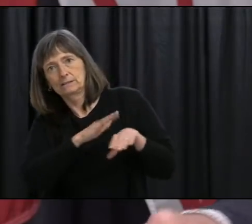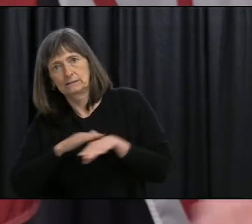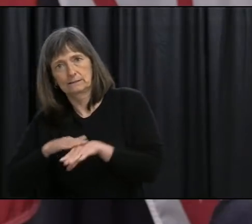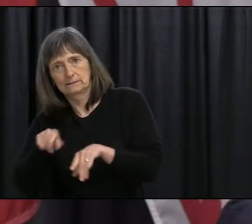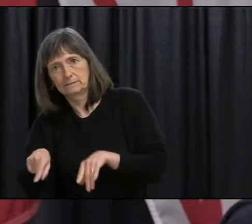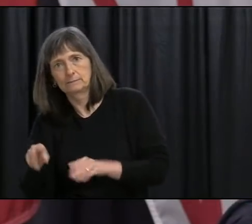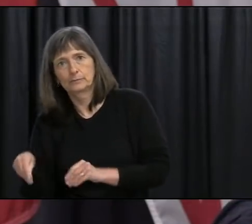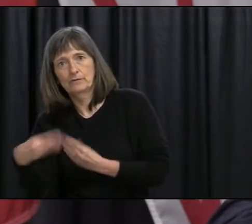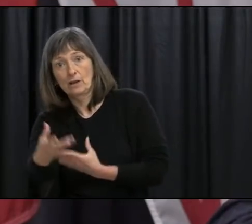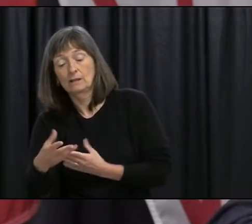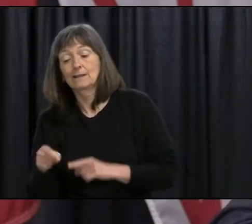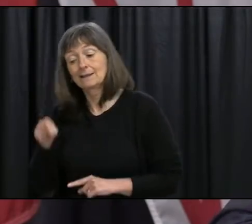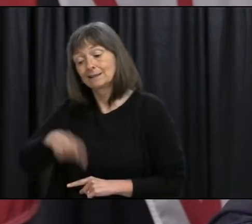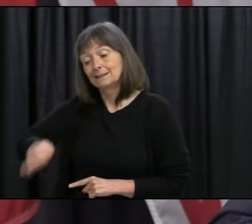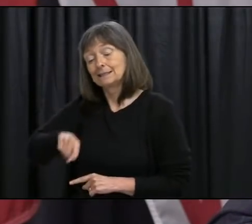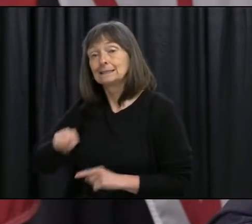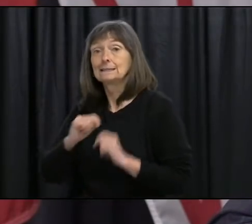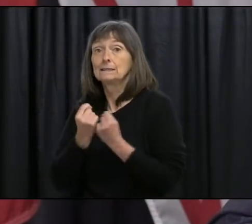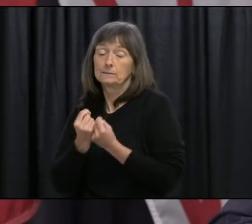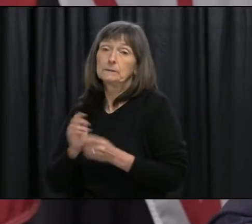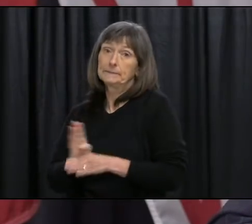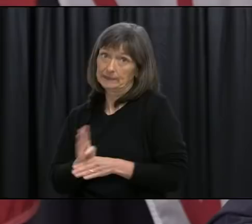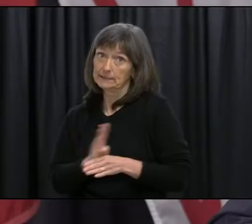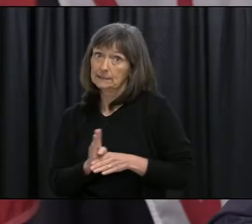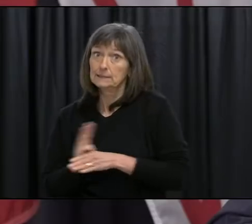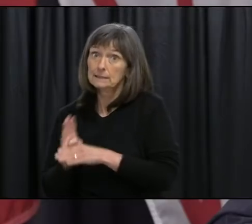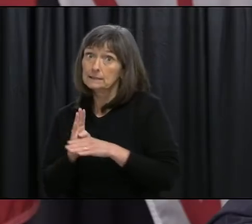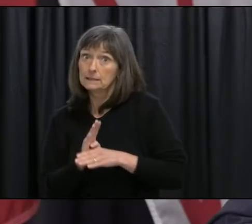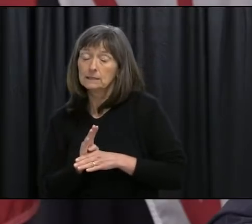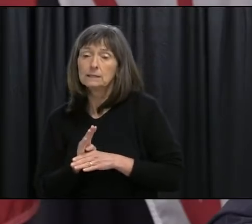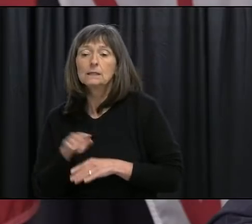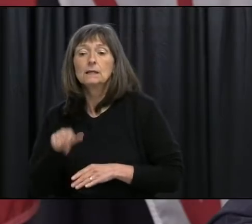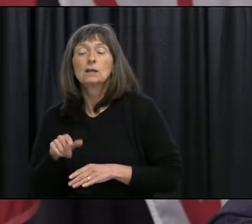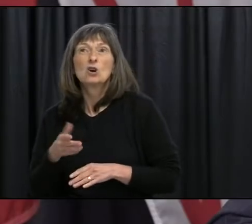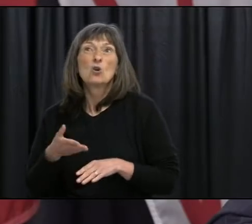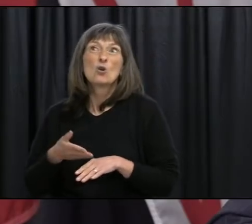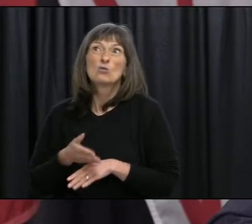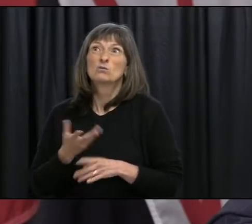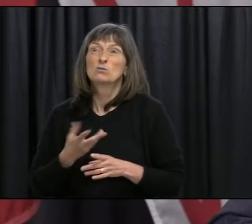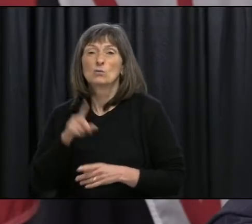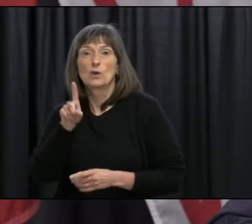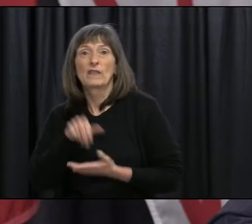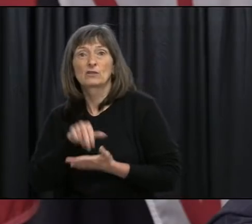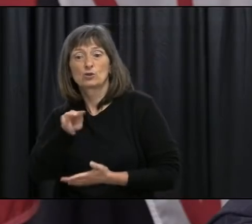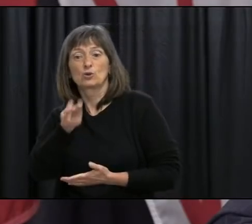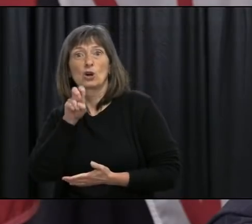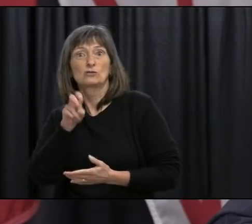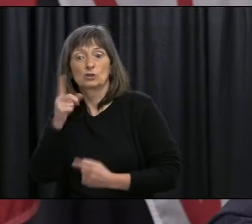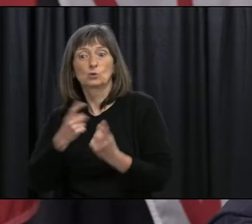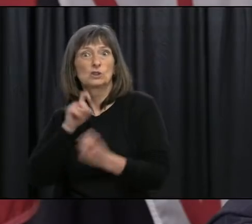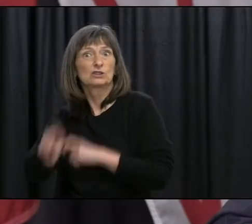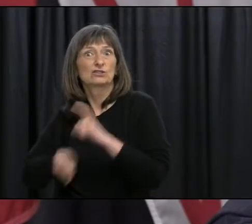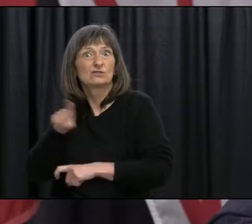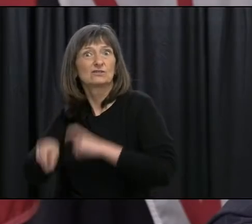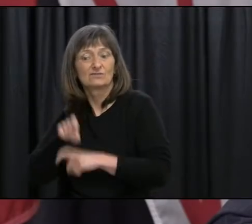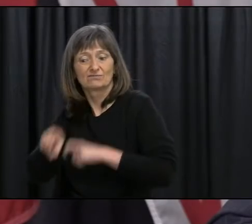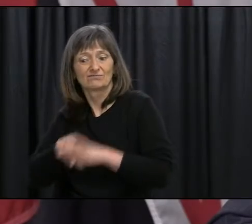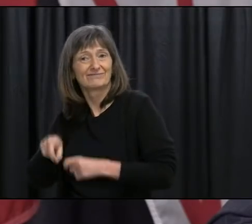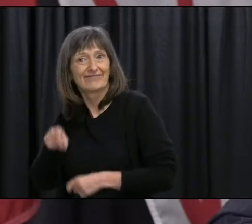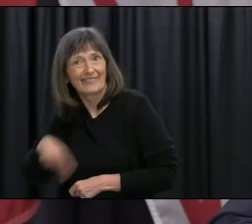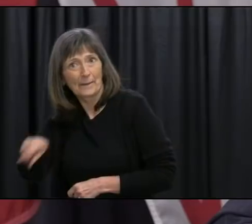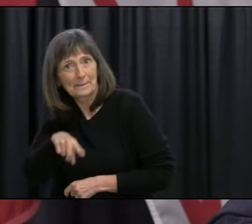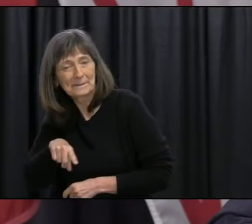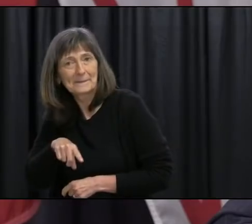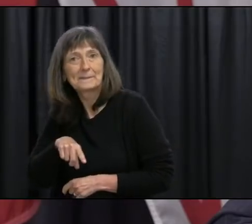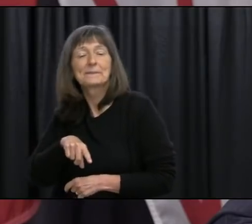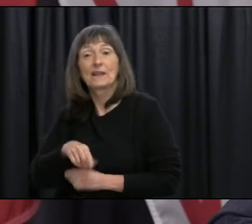team is doing, they've been extremely busy as well. So they've been assigned over 1,200 inquiries that we would have assigned right now. They've completed, by the